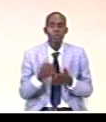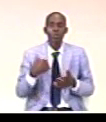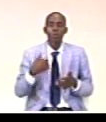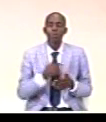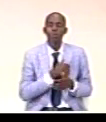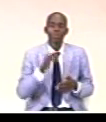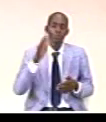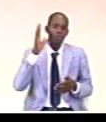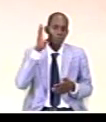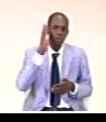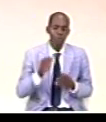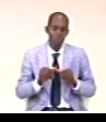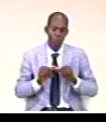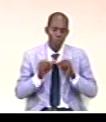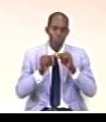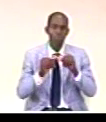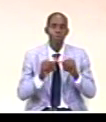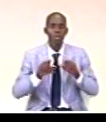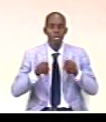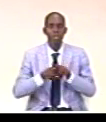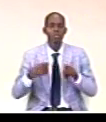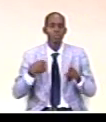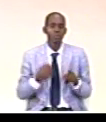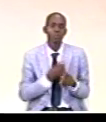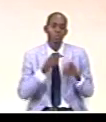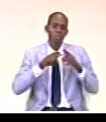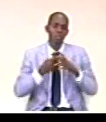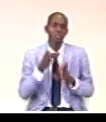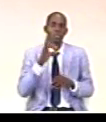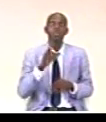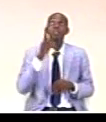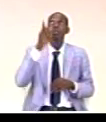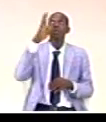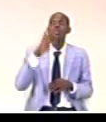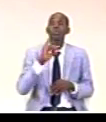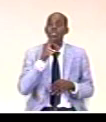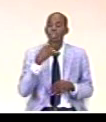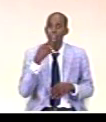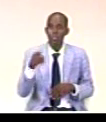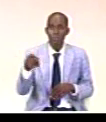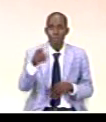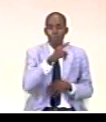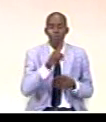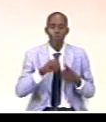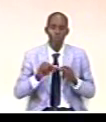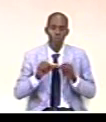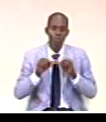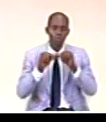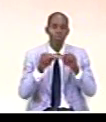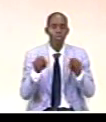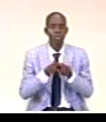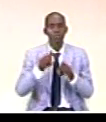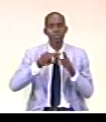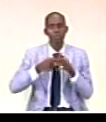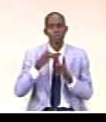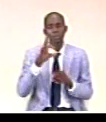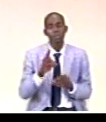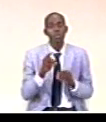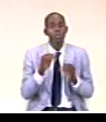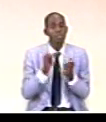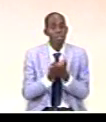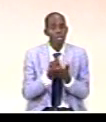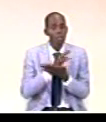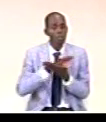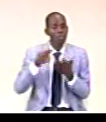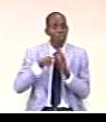way you started. Church, God is saying, we must continue the way we started. That holiness without which no man shall see the Lord, we